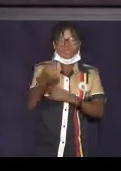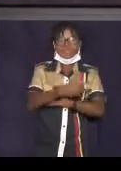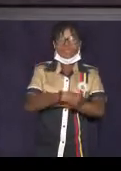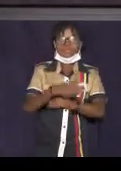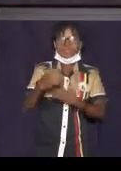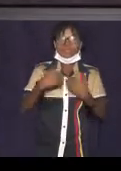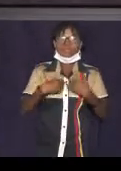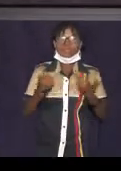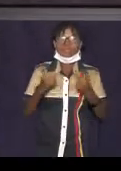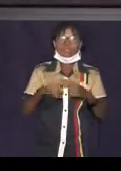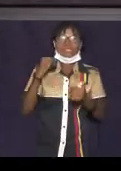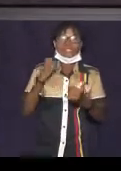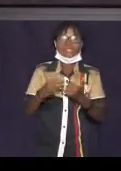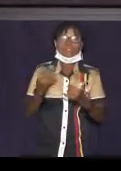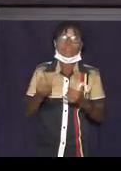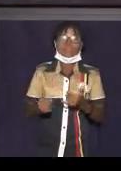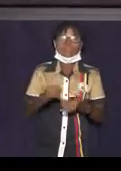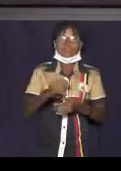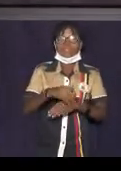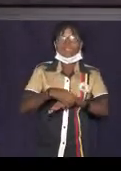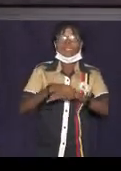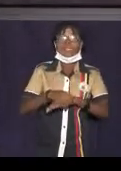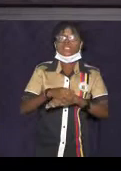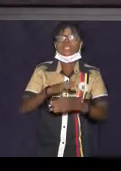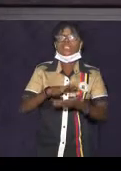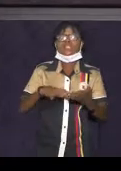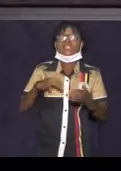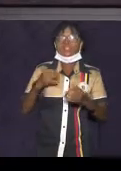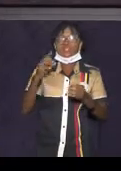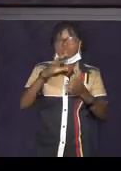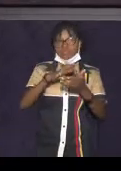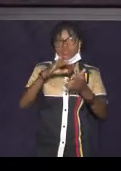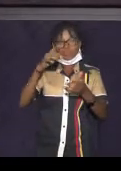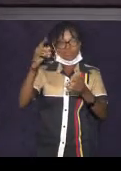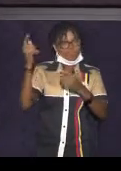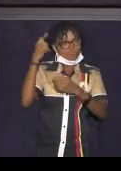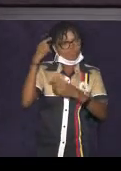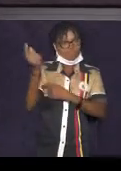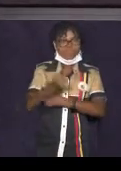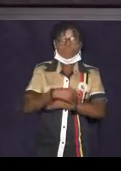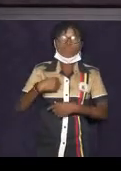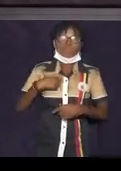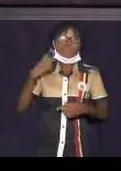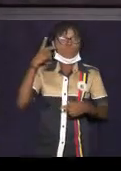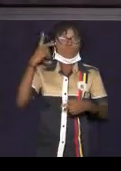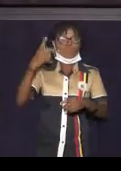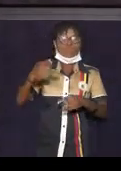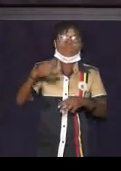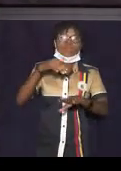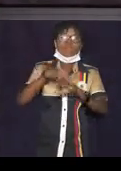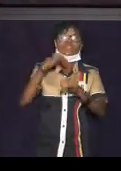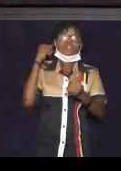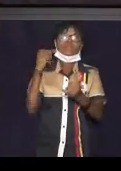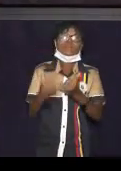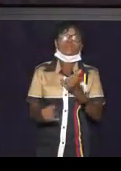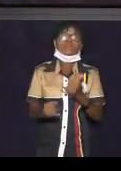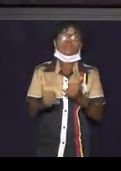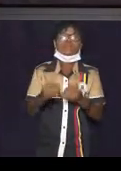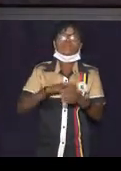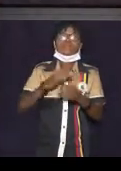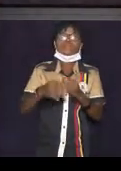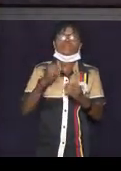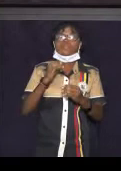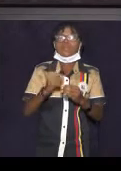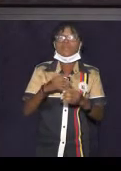We have come to the end of the English Studies lesson for today. Yes, we looked at the concluding part of the verb